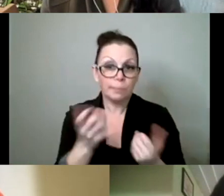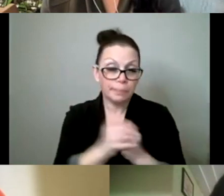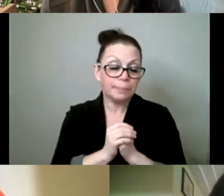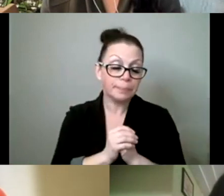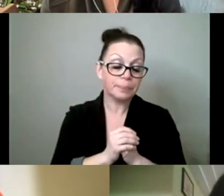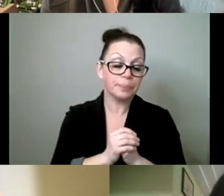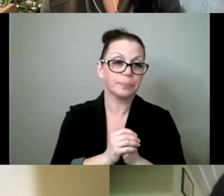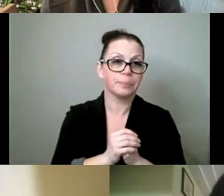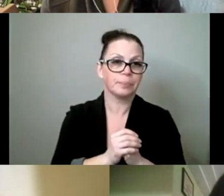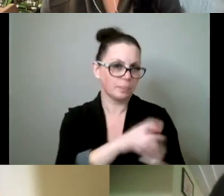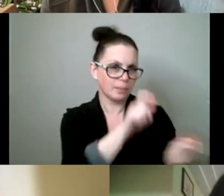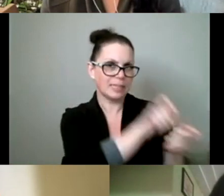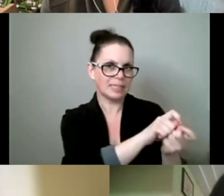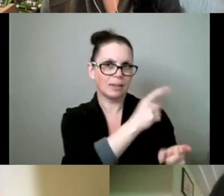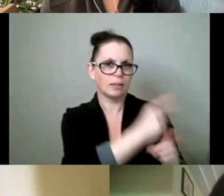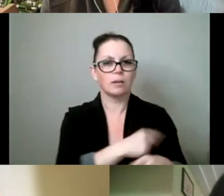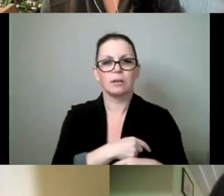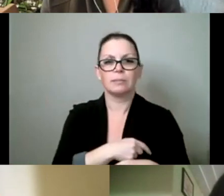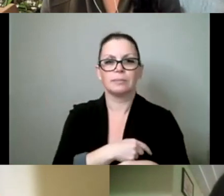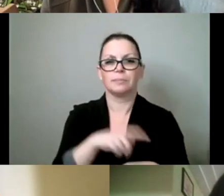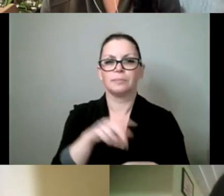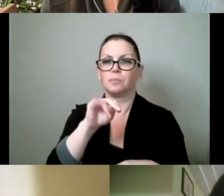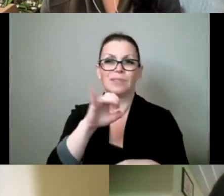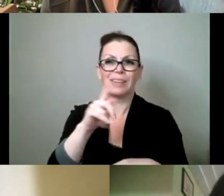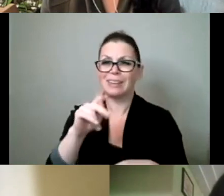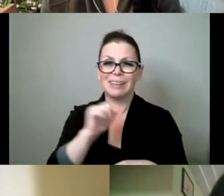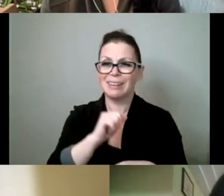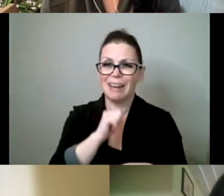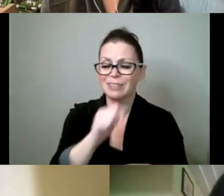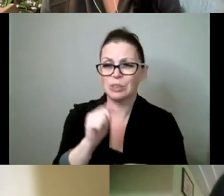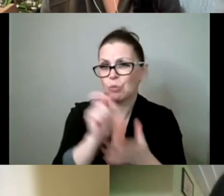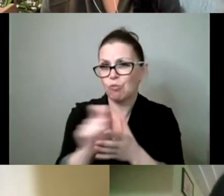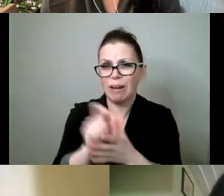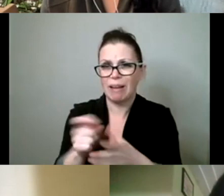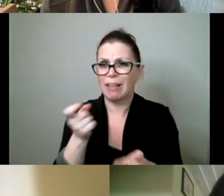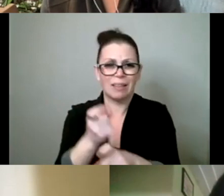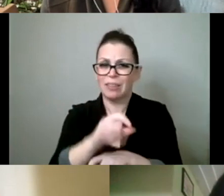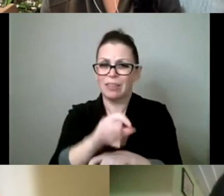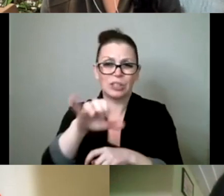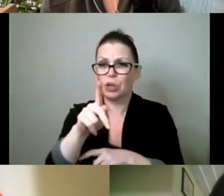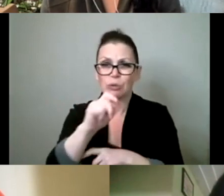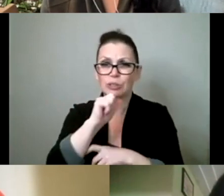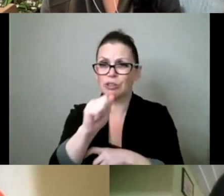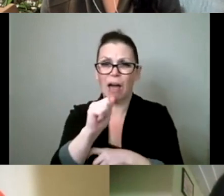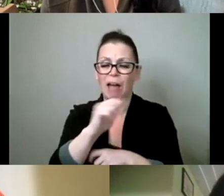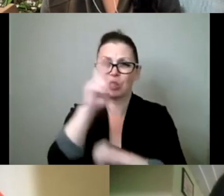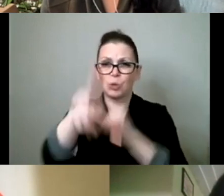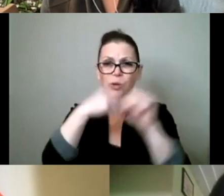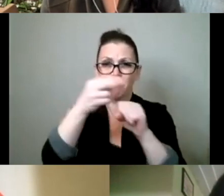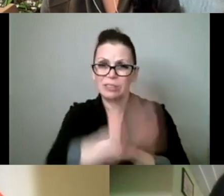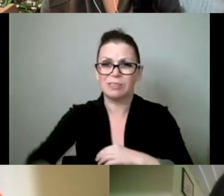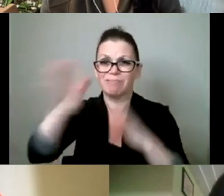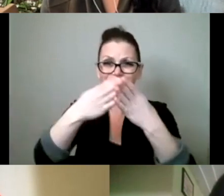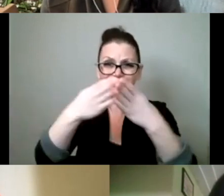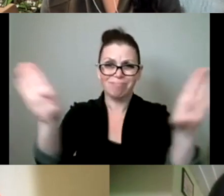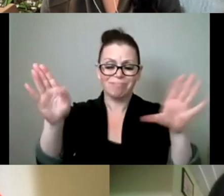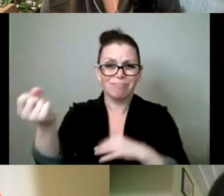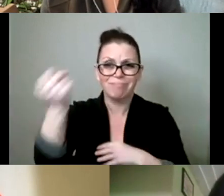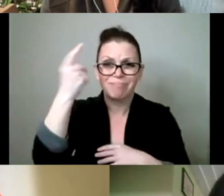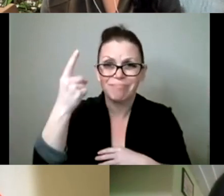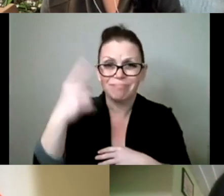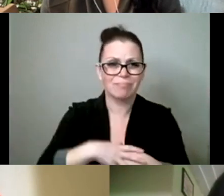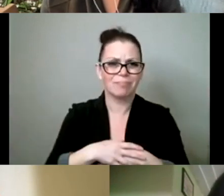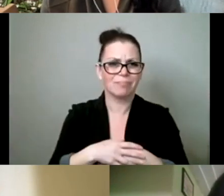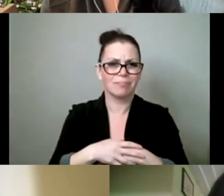So exactly. So yeah, I don't write, you know, like the jokes aren't universal, and that's okay. It's, you know, everything's not